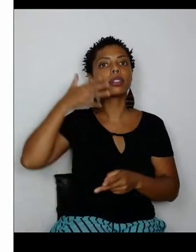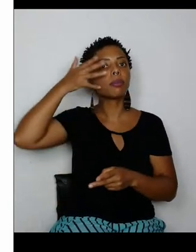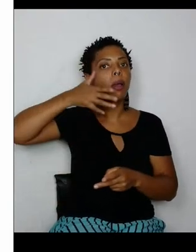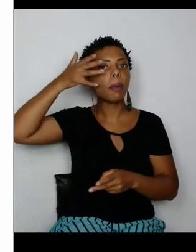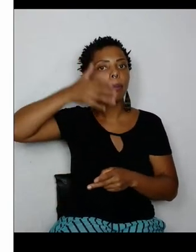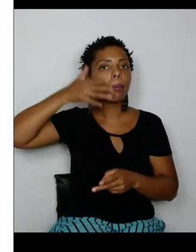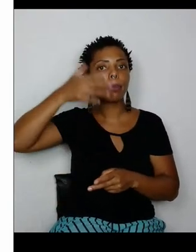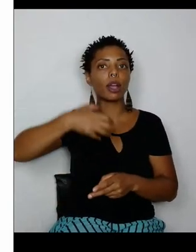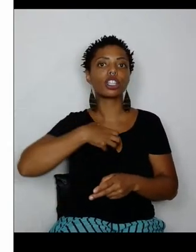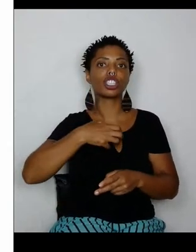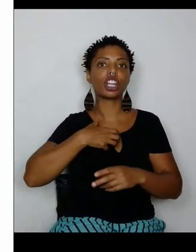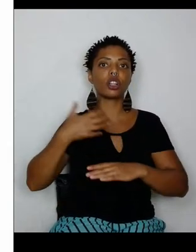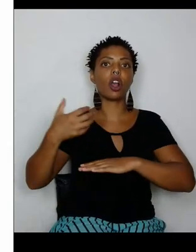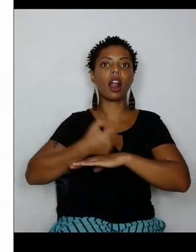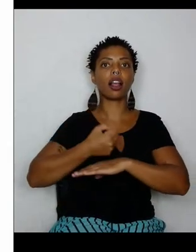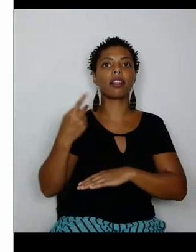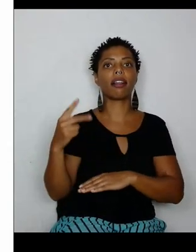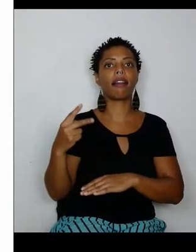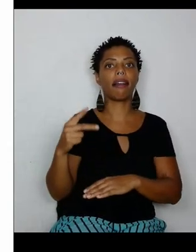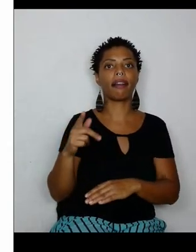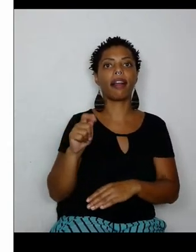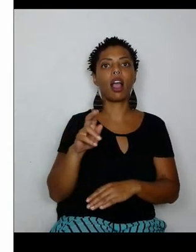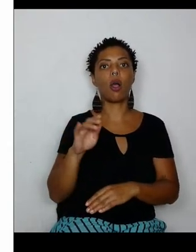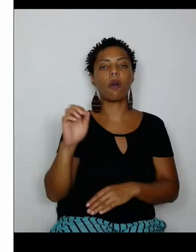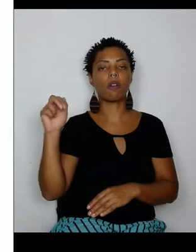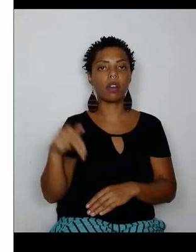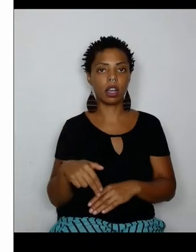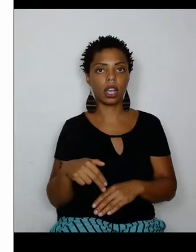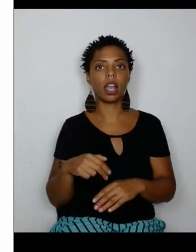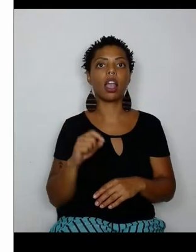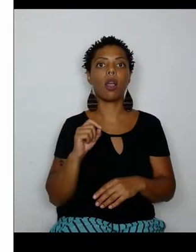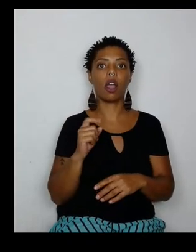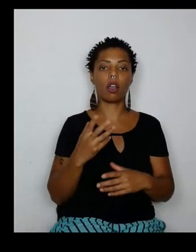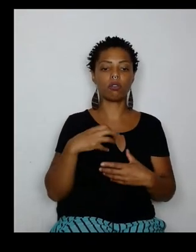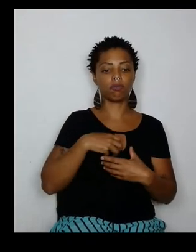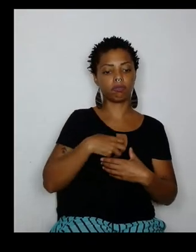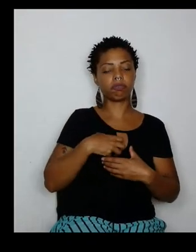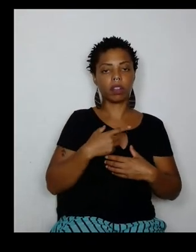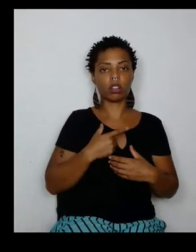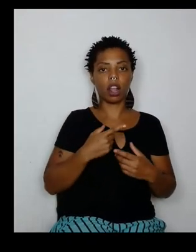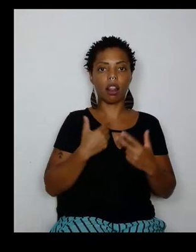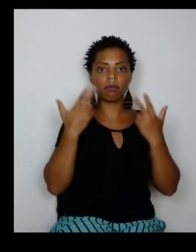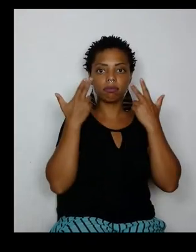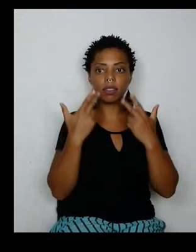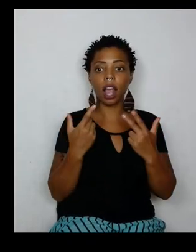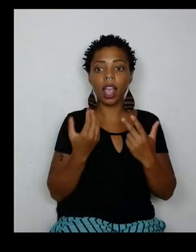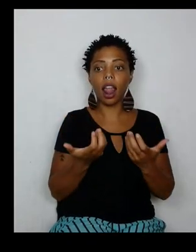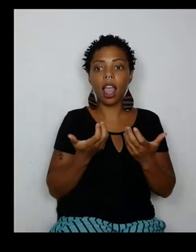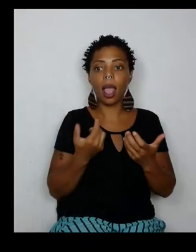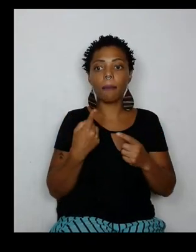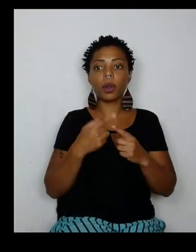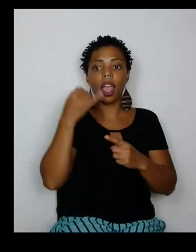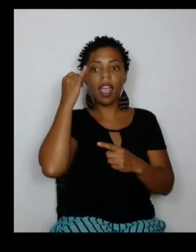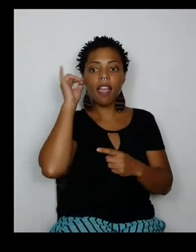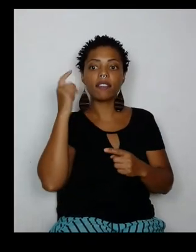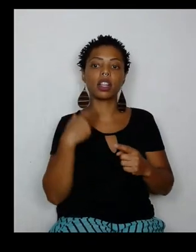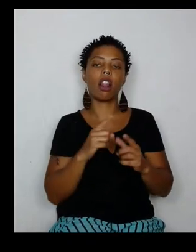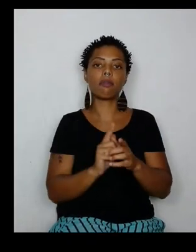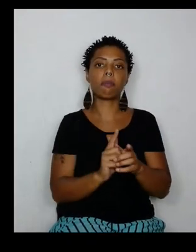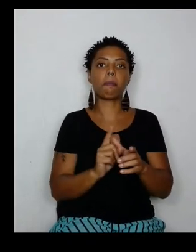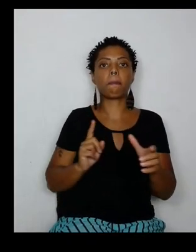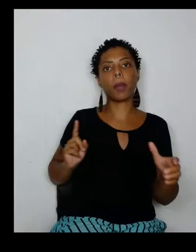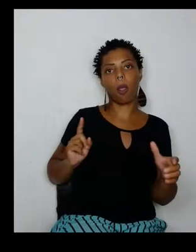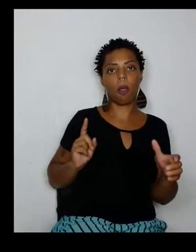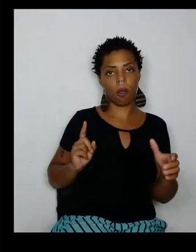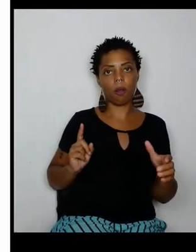adopted to neutralize the danger of his own marginalization against head is almost indecipherable from the